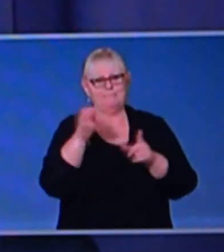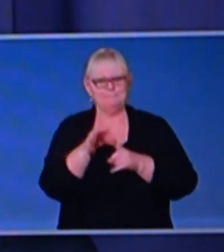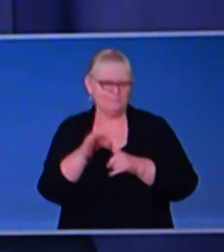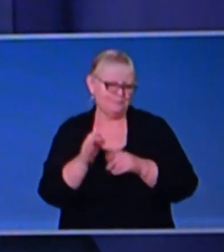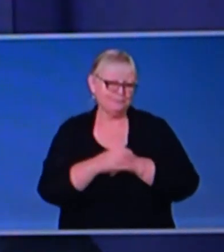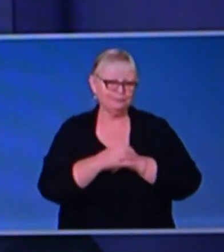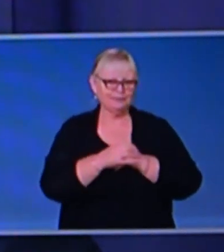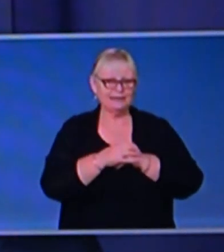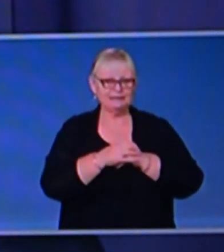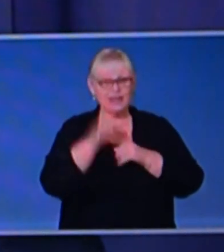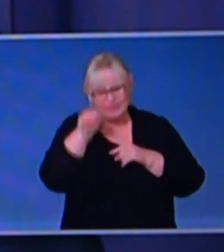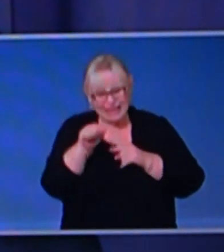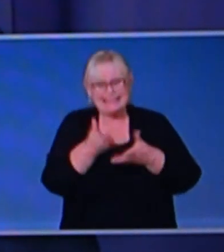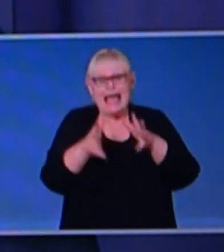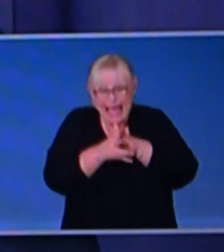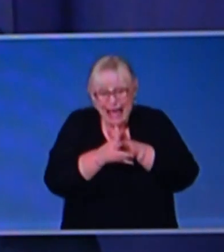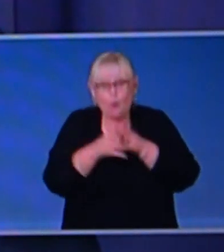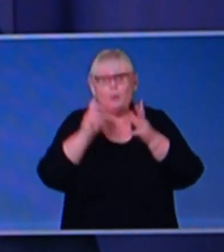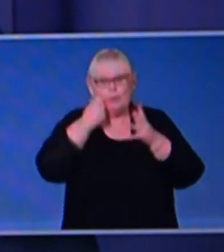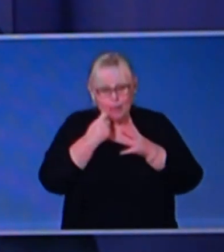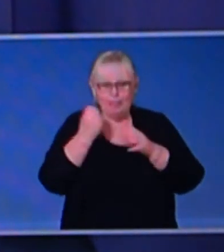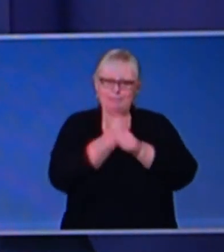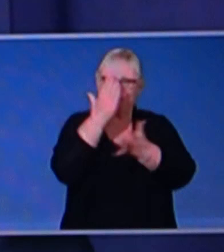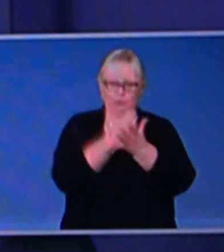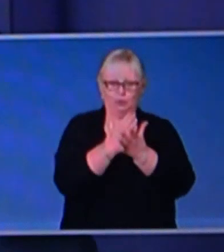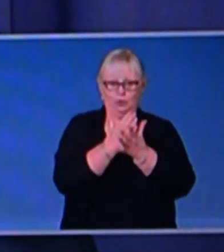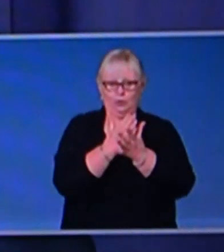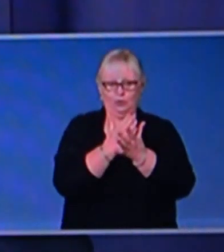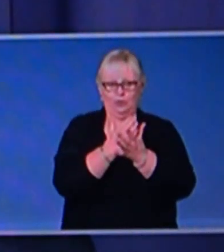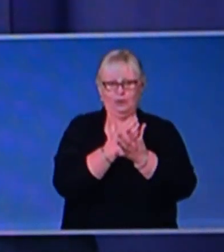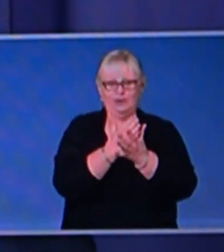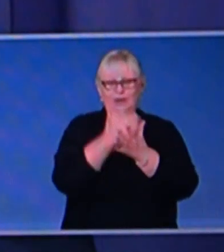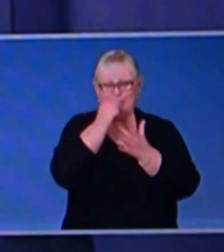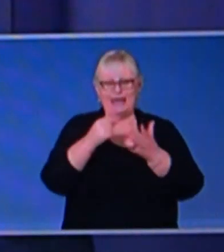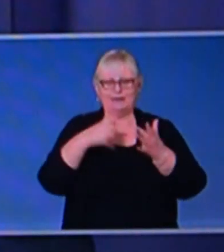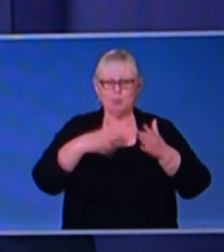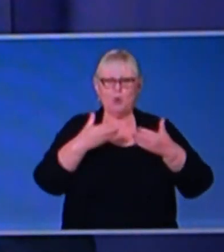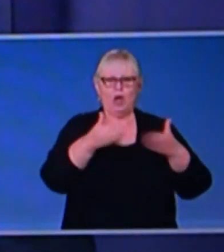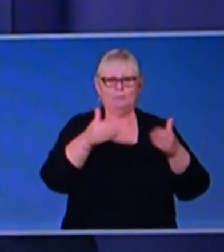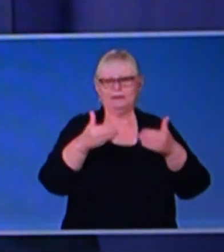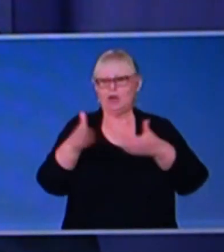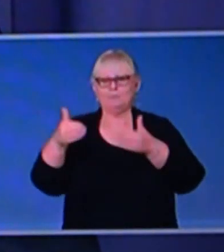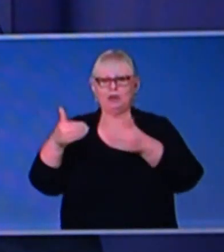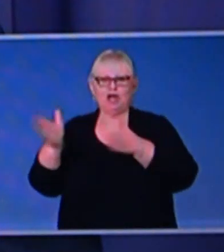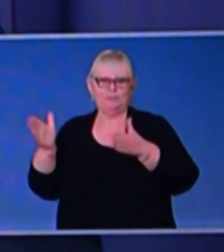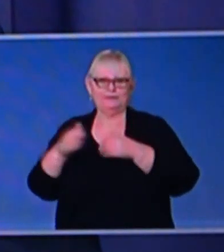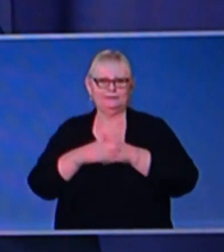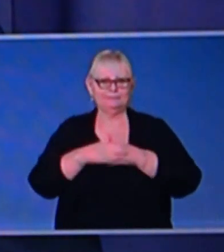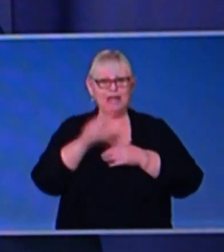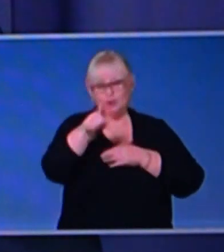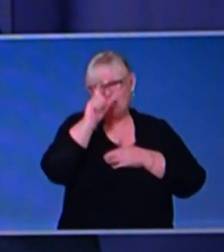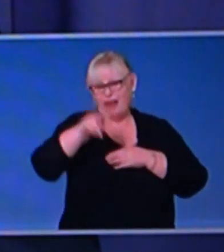This is the ticket to ensuring that we can have eased restrictions and Australians can go back